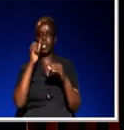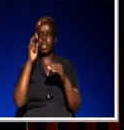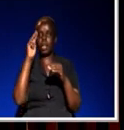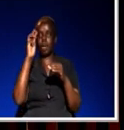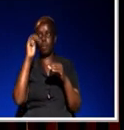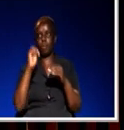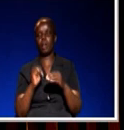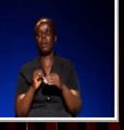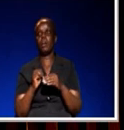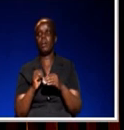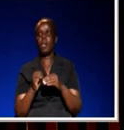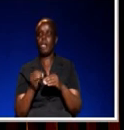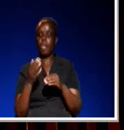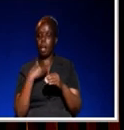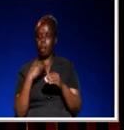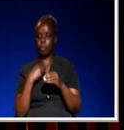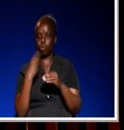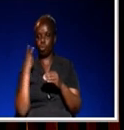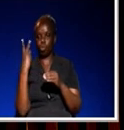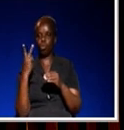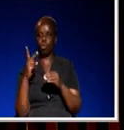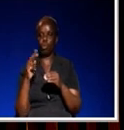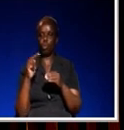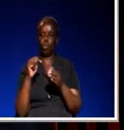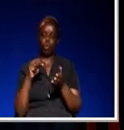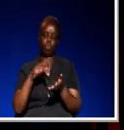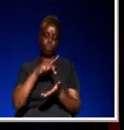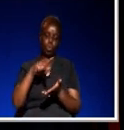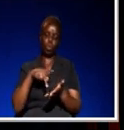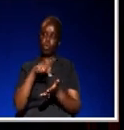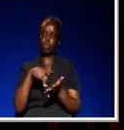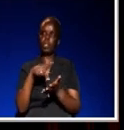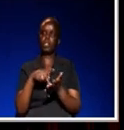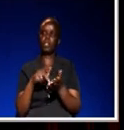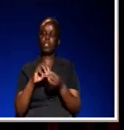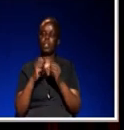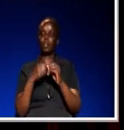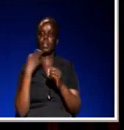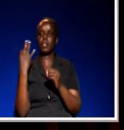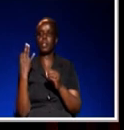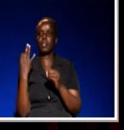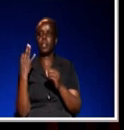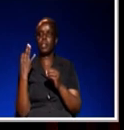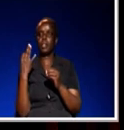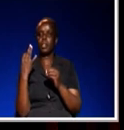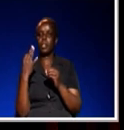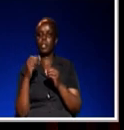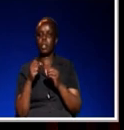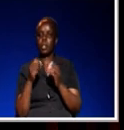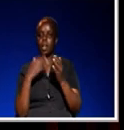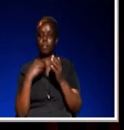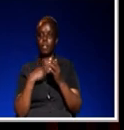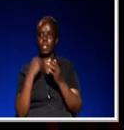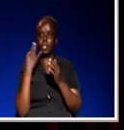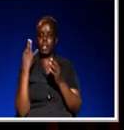Lithium has 3 protons, is atomic number 3. So having those 3 protons,